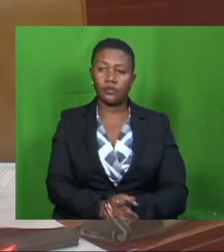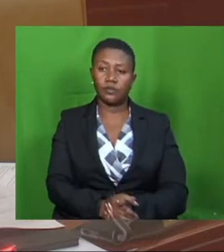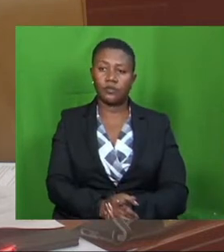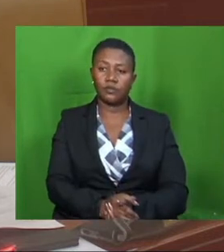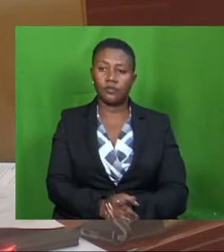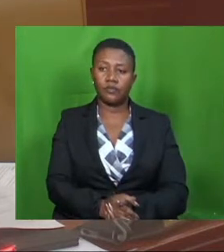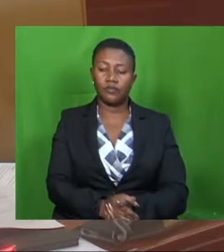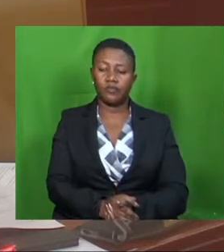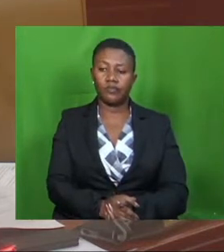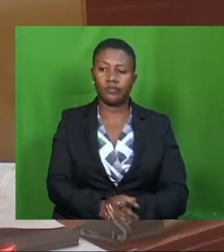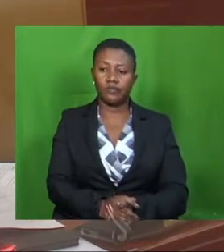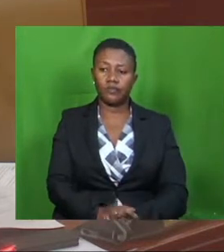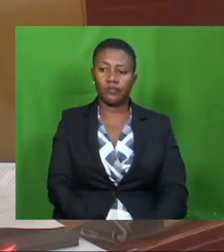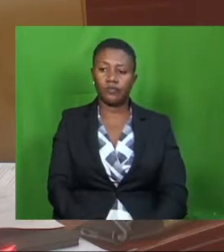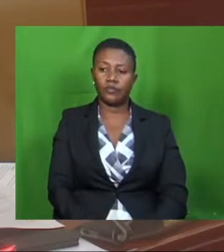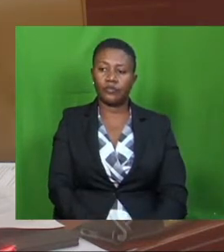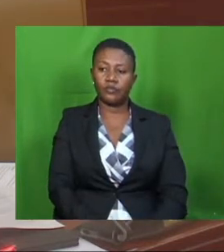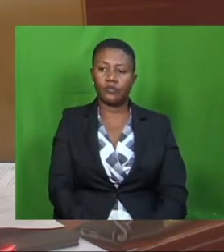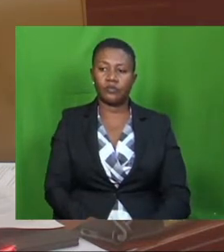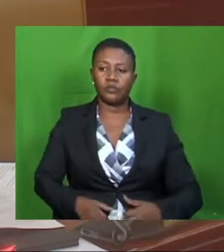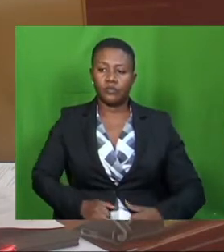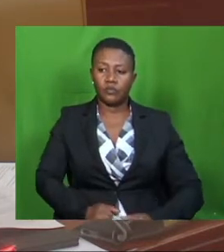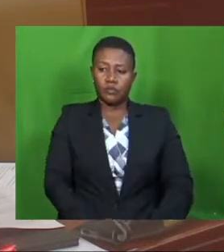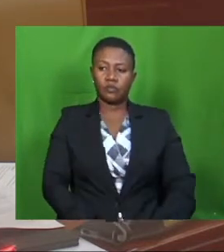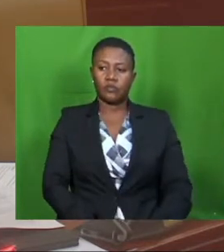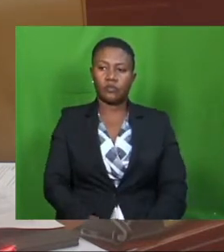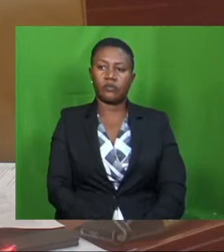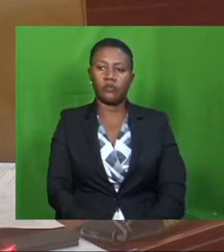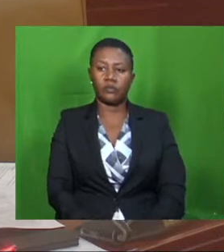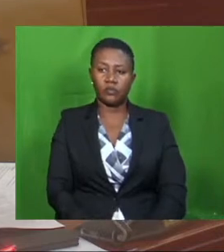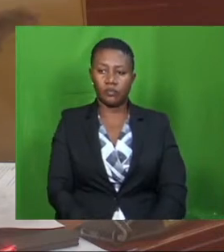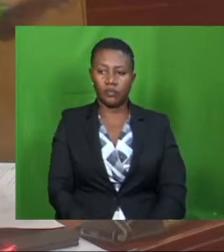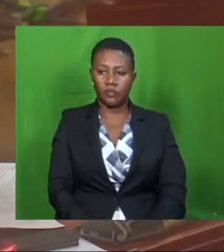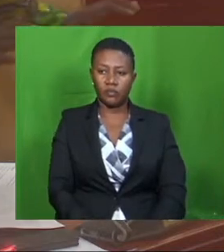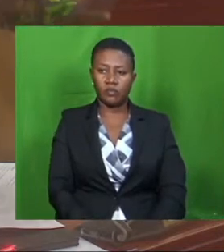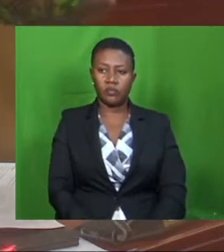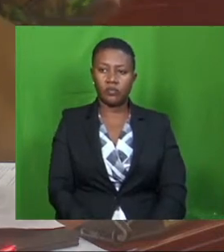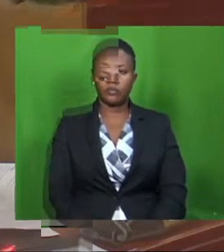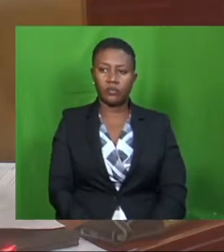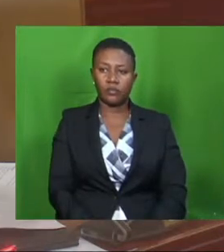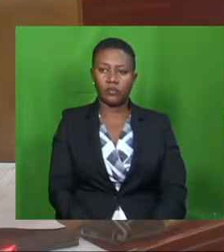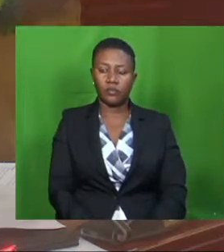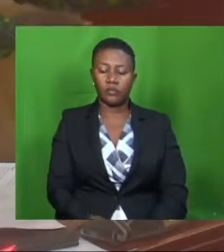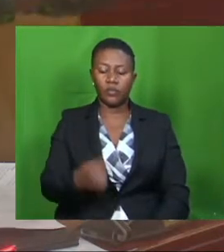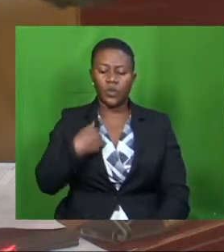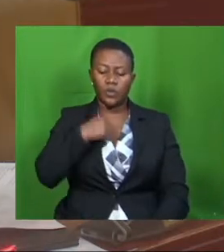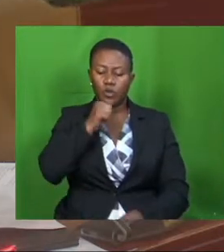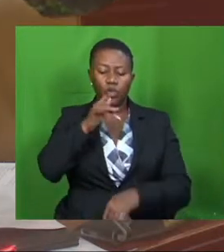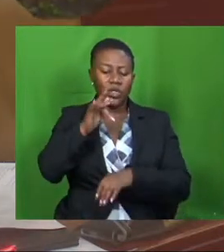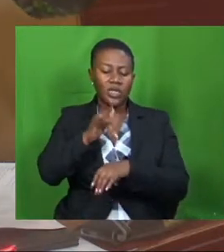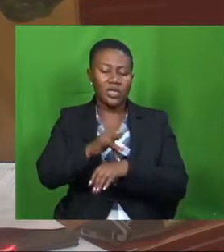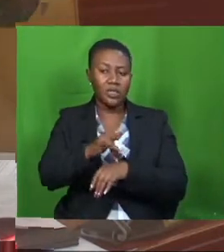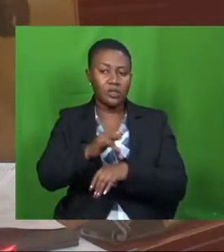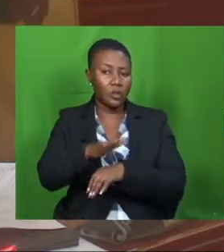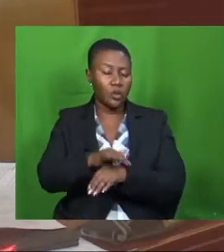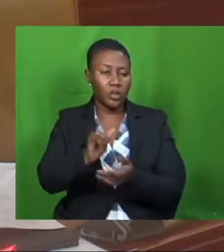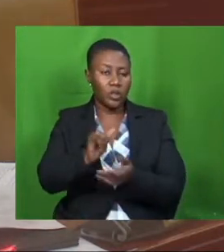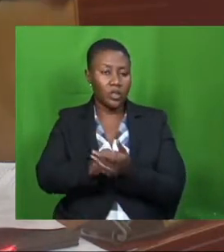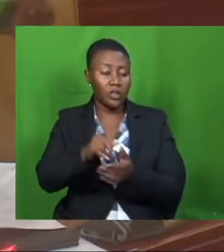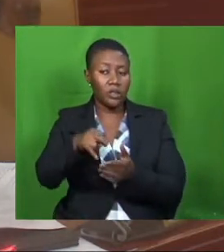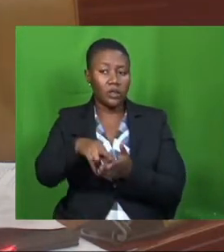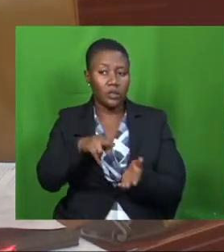come I'm told that for the same drilling, you're charging almost 2.5 times? He said, lawyer, it's